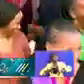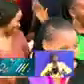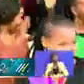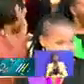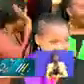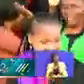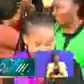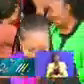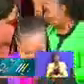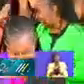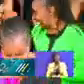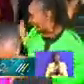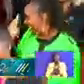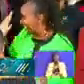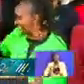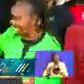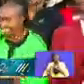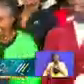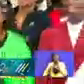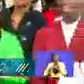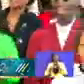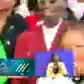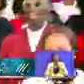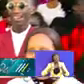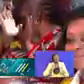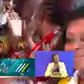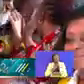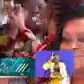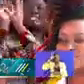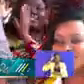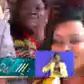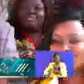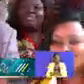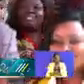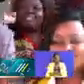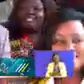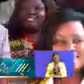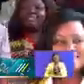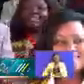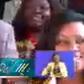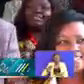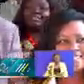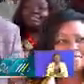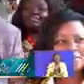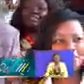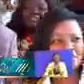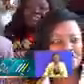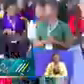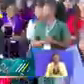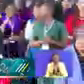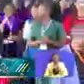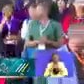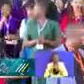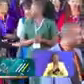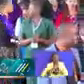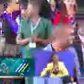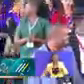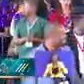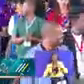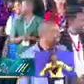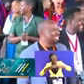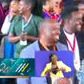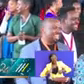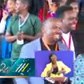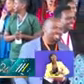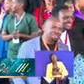Hallelujah we refuse to greet our fathers we refuse to greet them that labored in the gospel and today we can